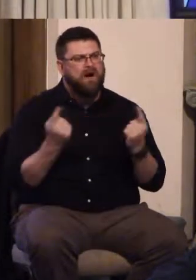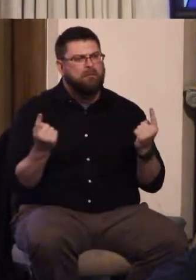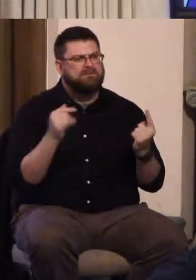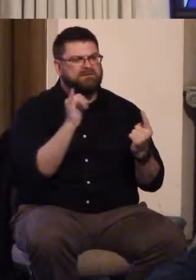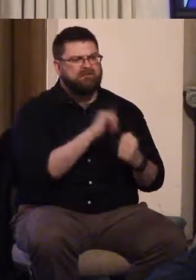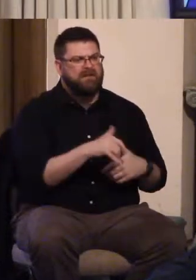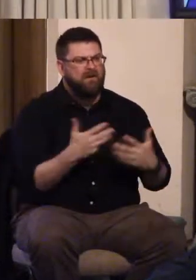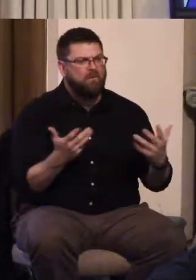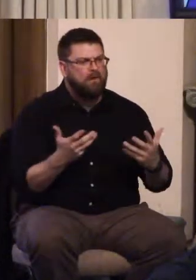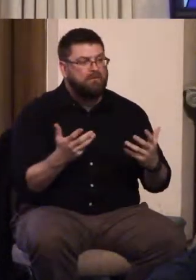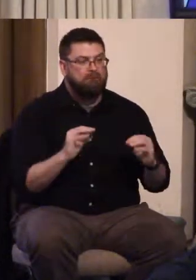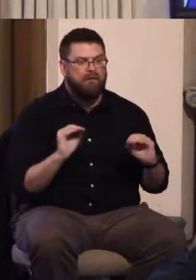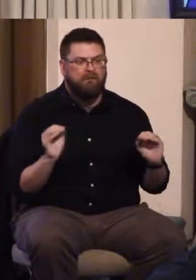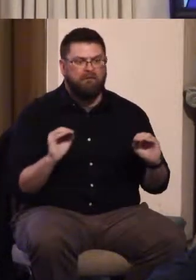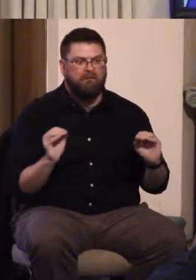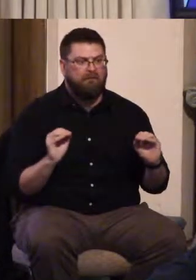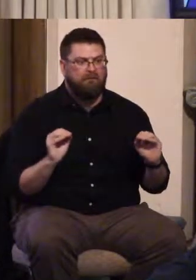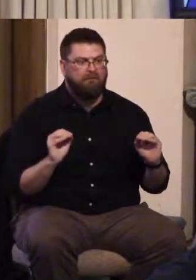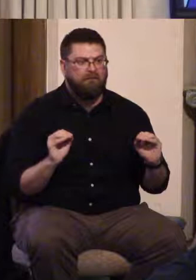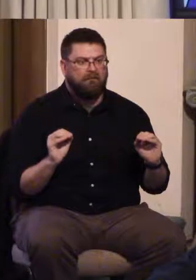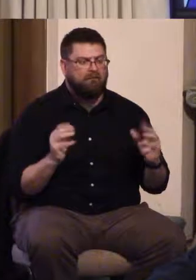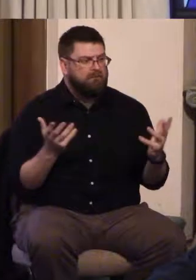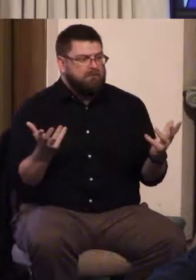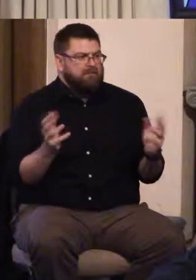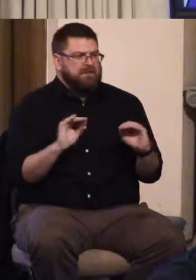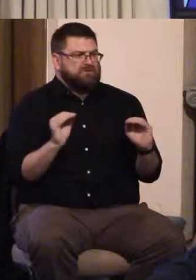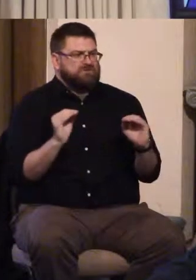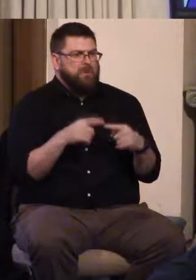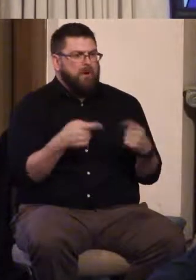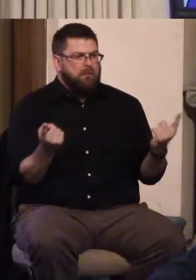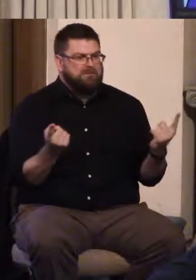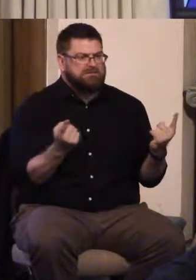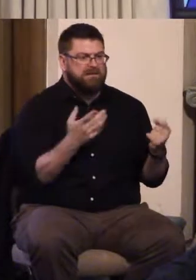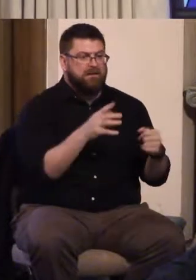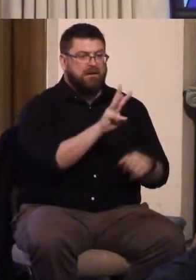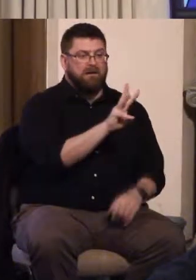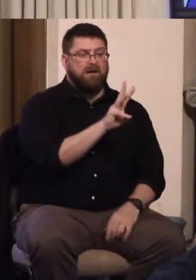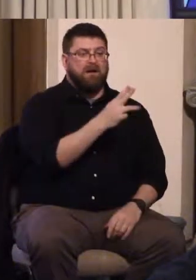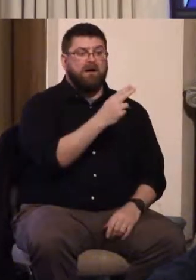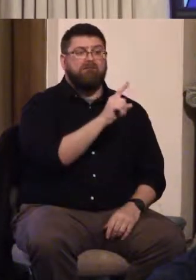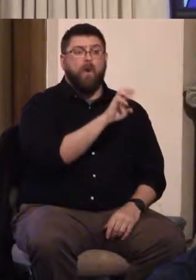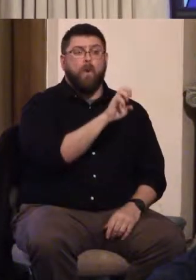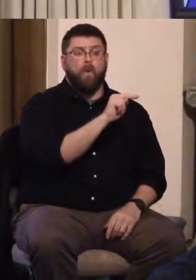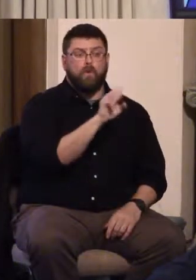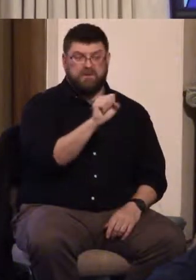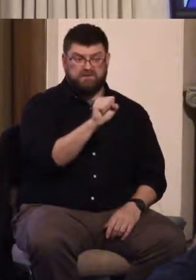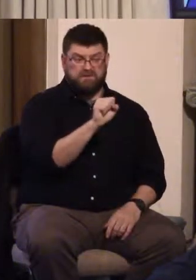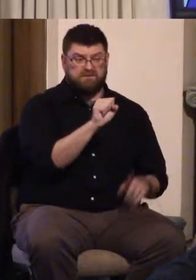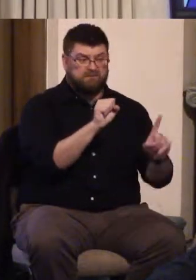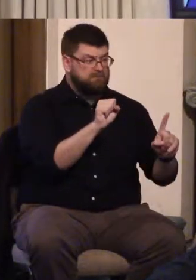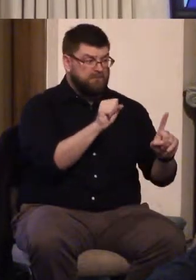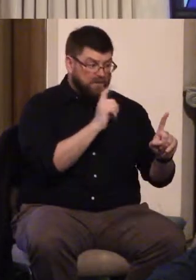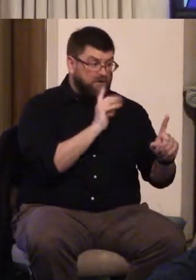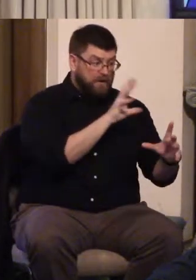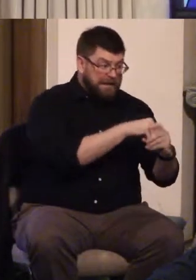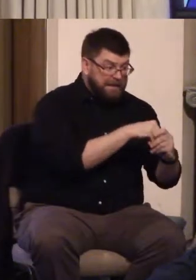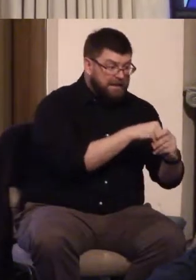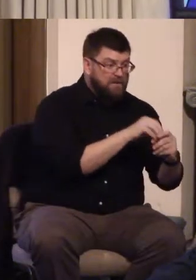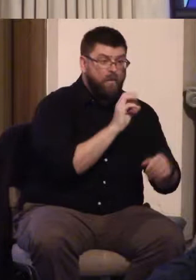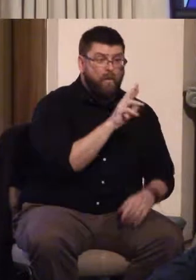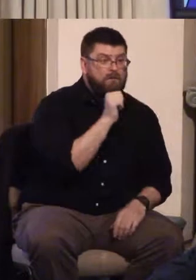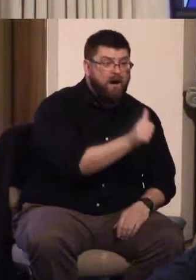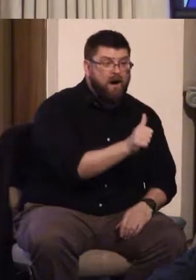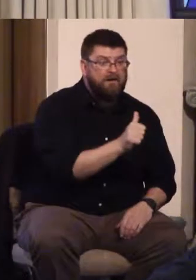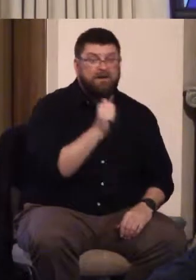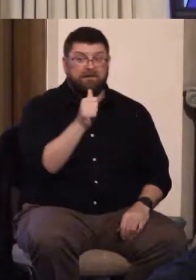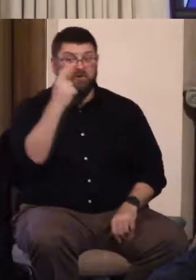wholeness? Nothing. There is no opposite of wholeness. You're either in or you're not. And even if you think you're not, you